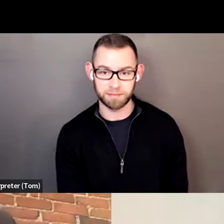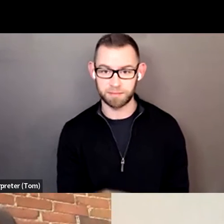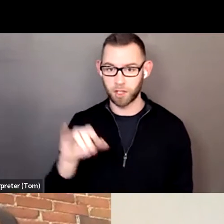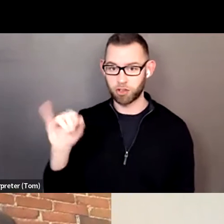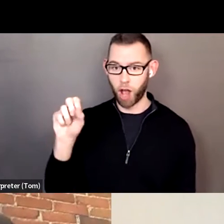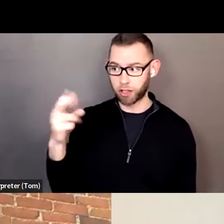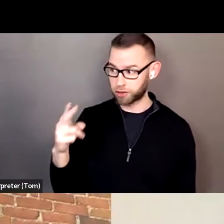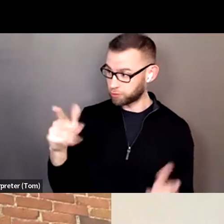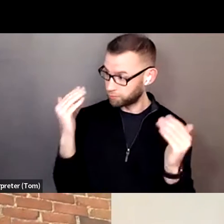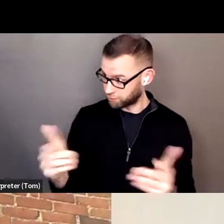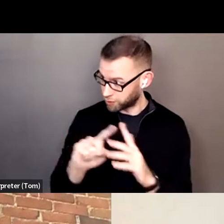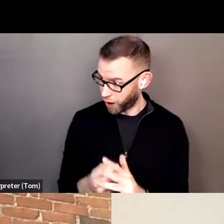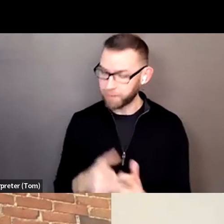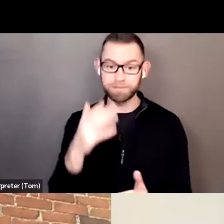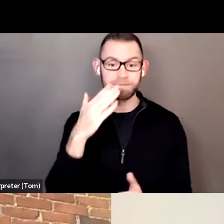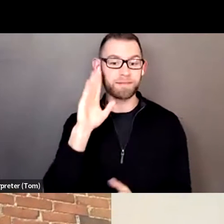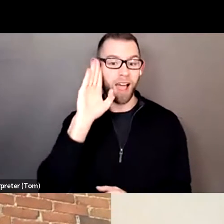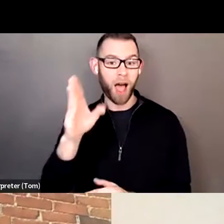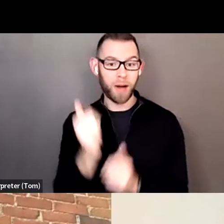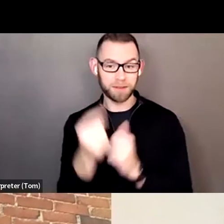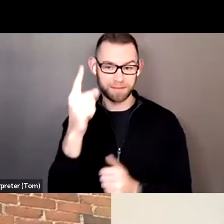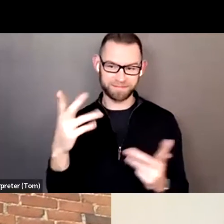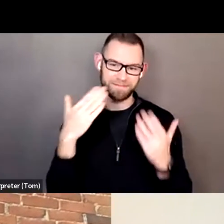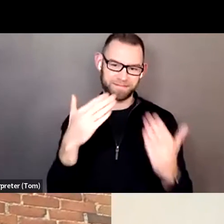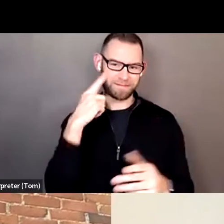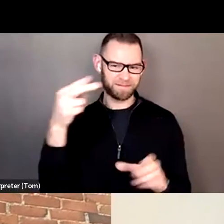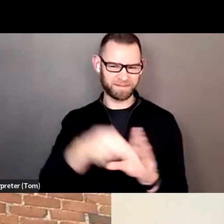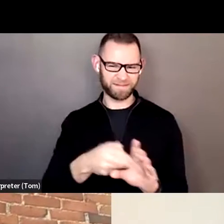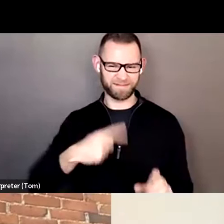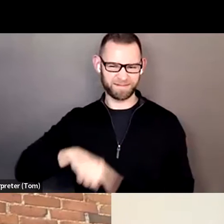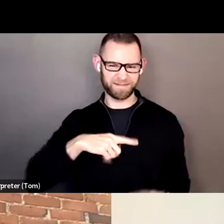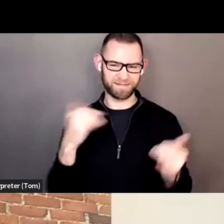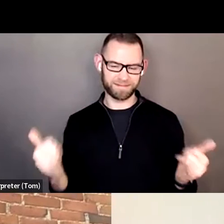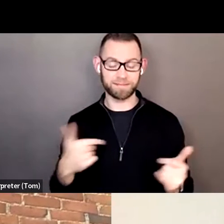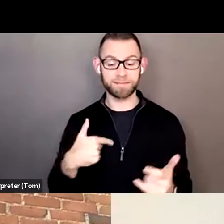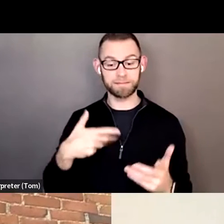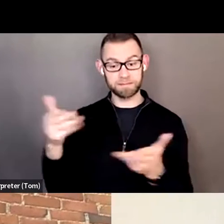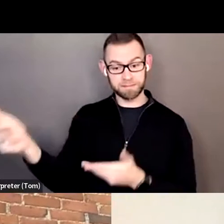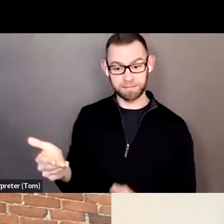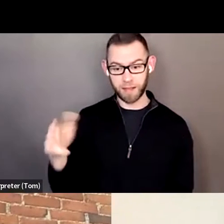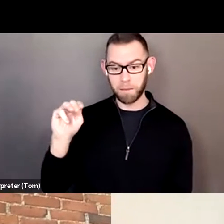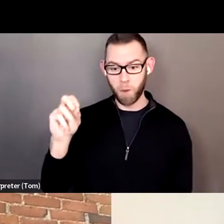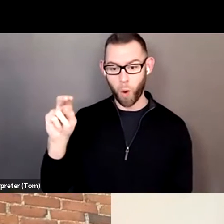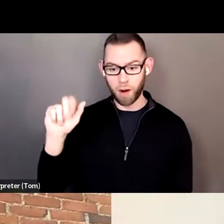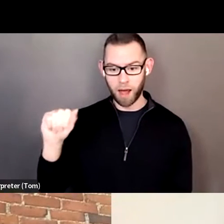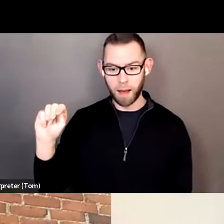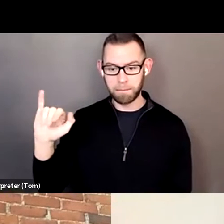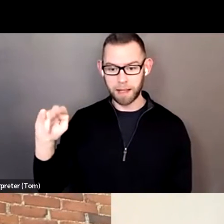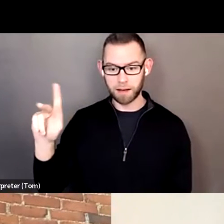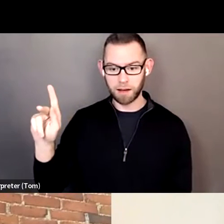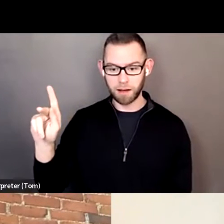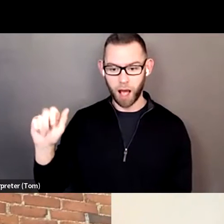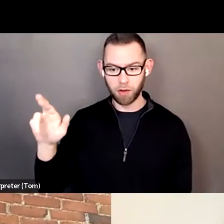Hello, everyone. Thank you all for joining us today. I invite Professor Mona Minka, one of the directors of the Allied Project, to introduce